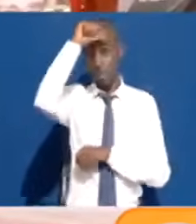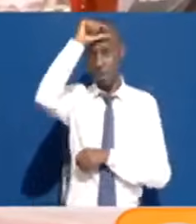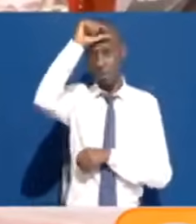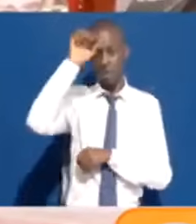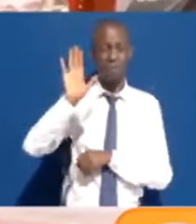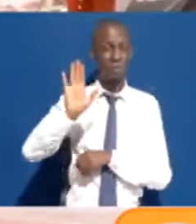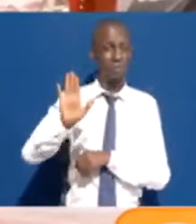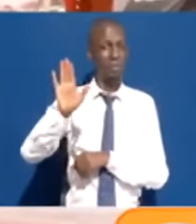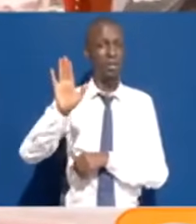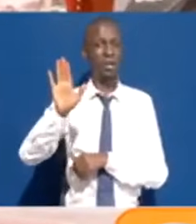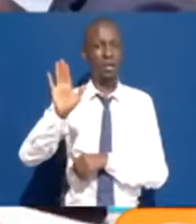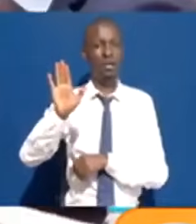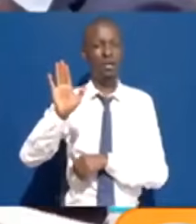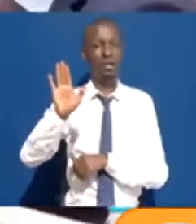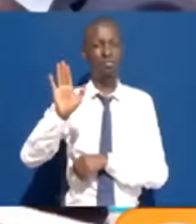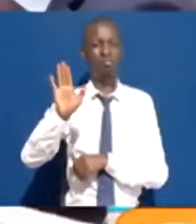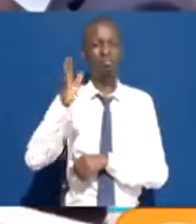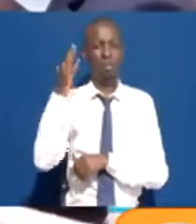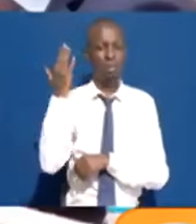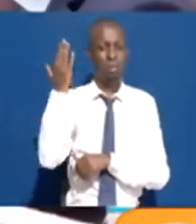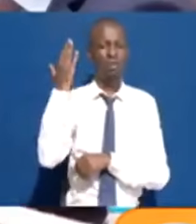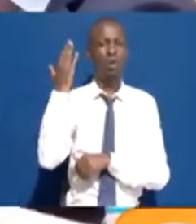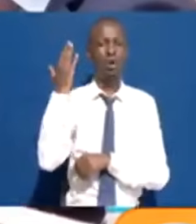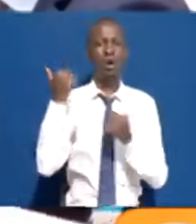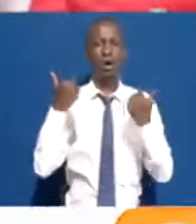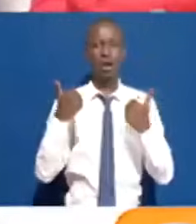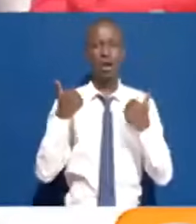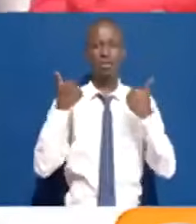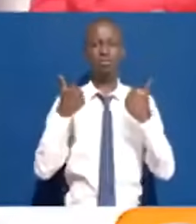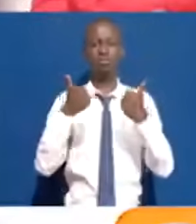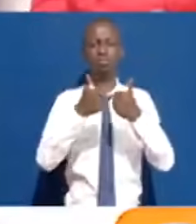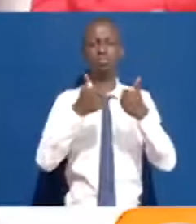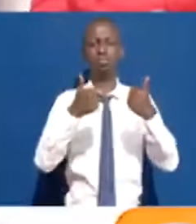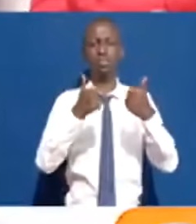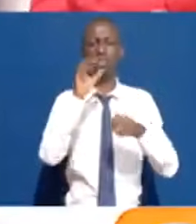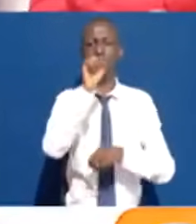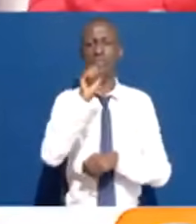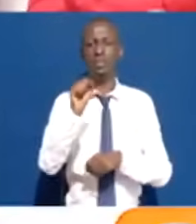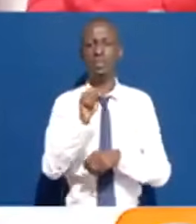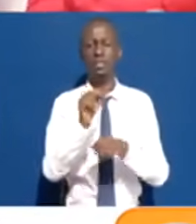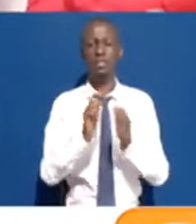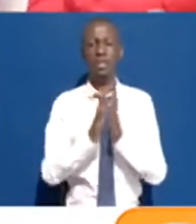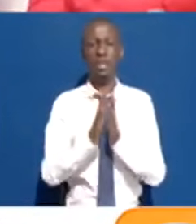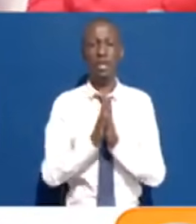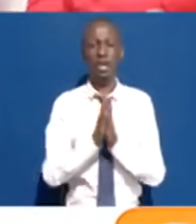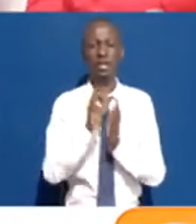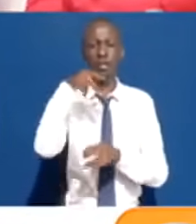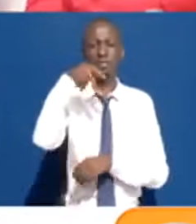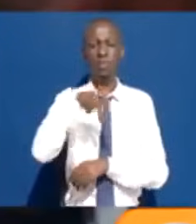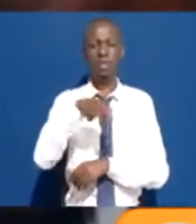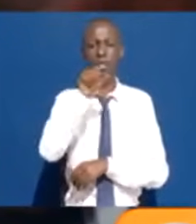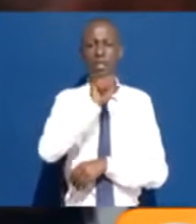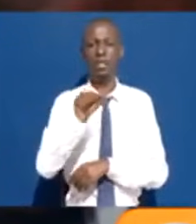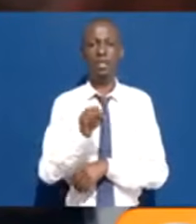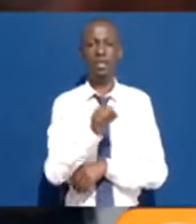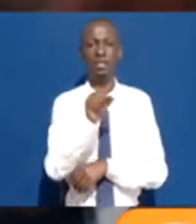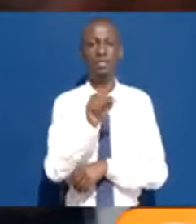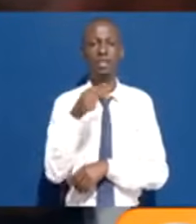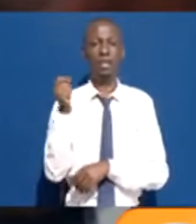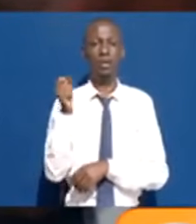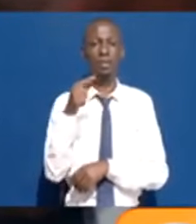This coming against the backdrop of reported frosty relations between cabinet secretaries and their accounting officers. In September,